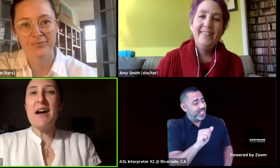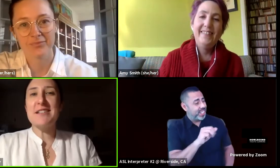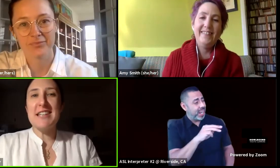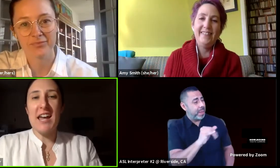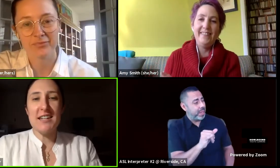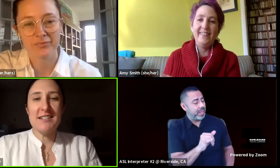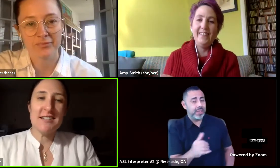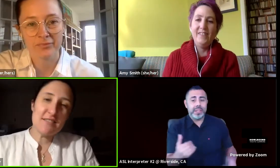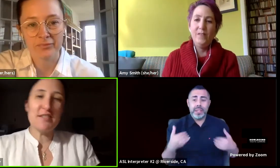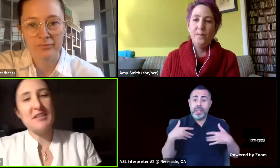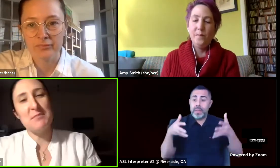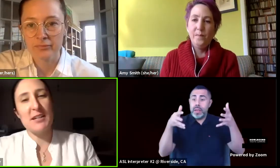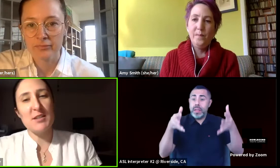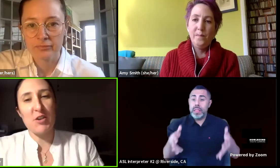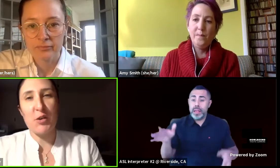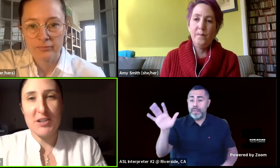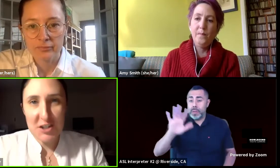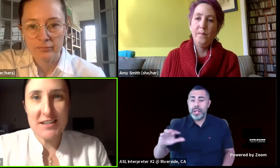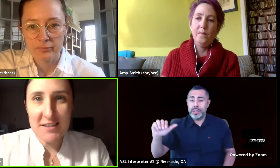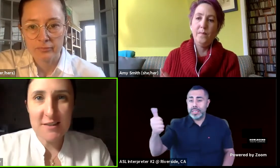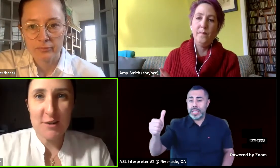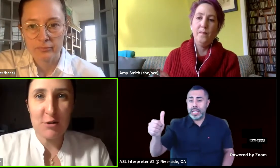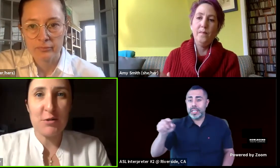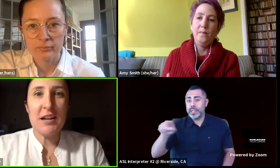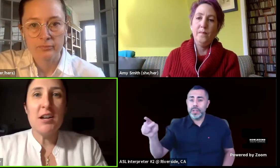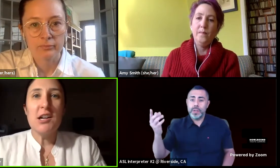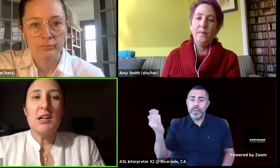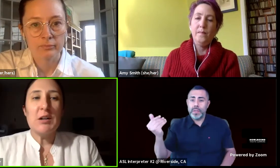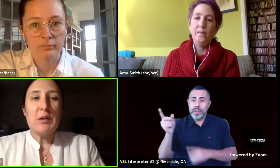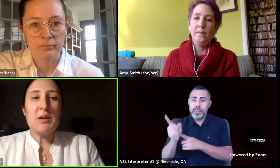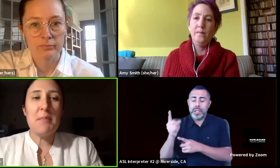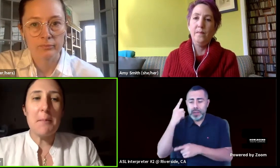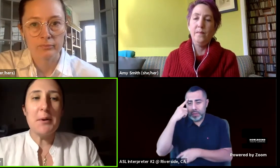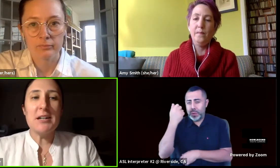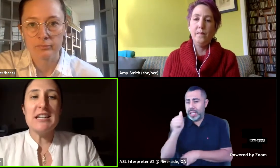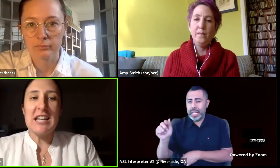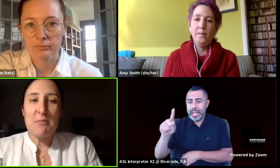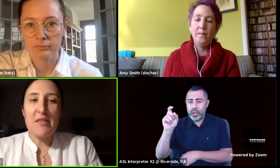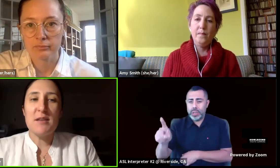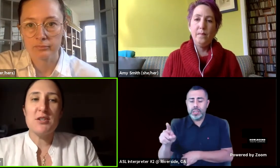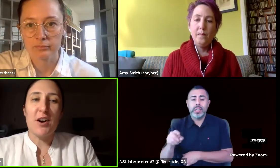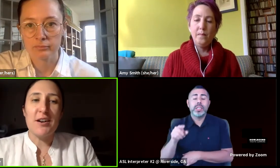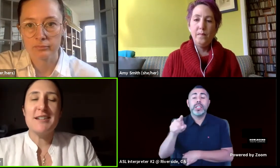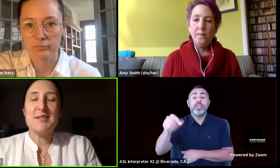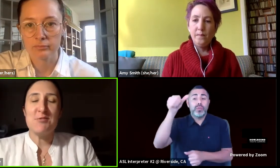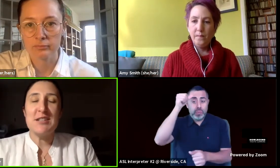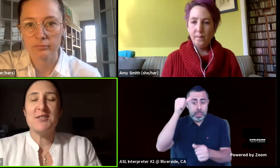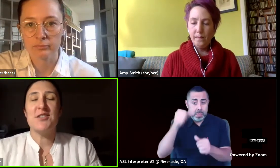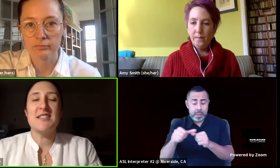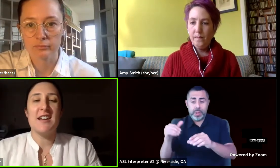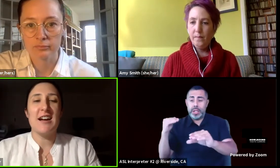We have about 10 to 15 minutes for questions. So remember to email them to